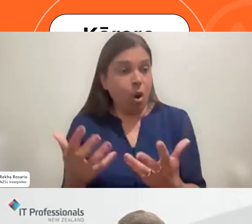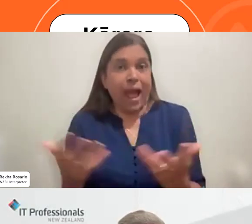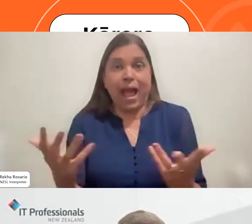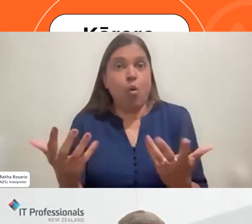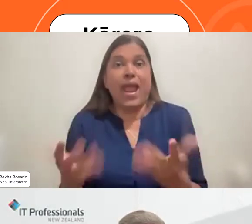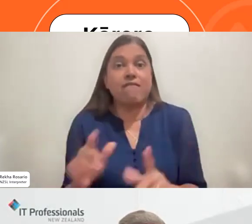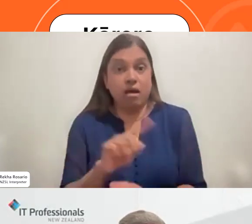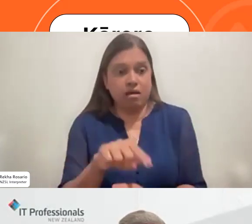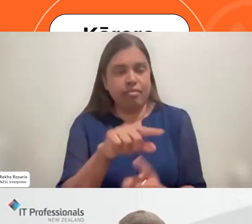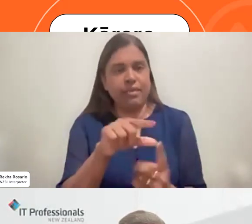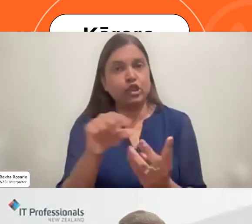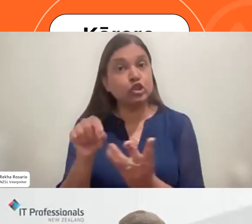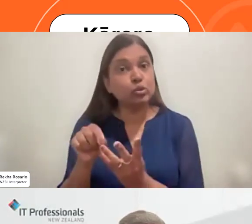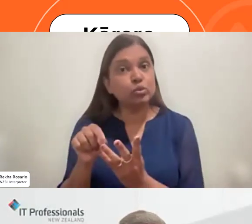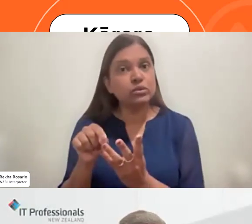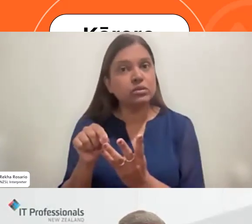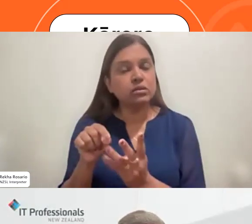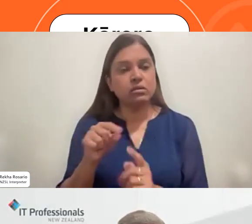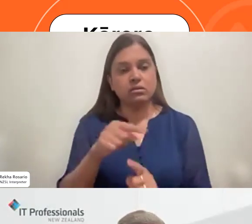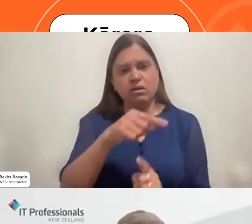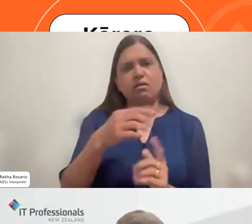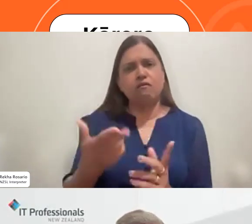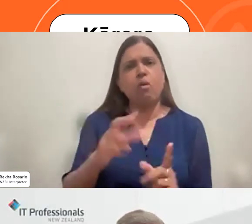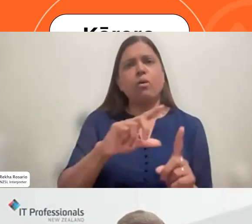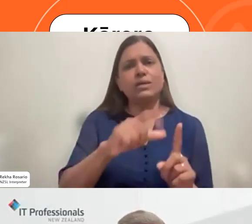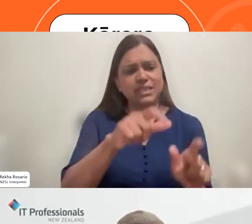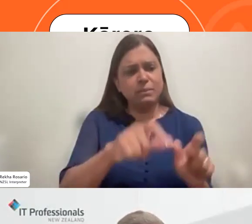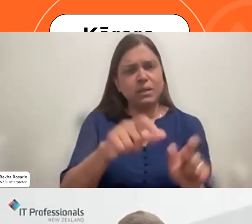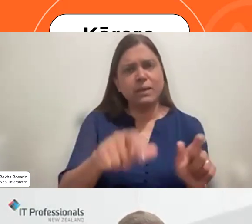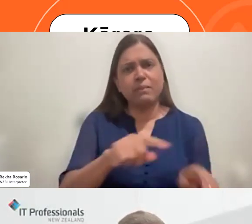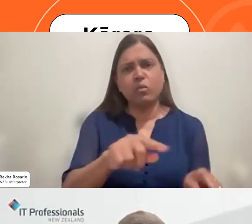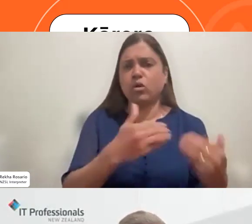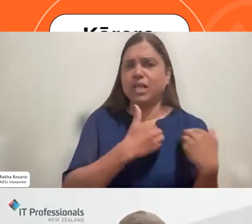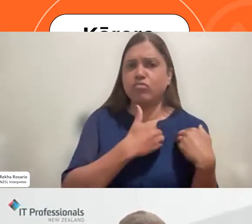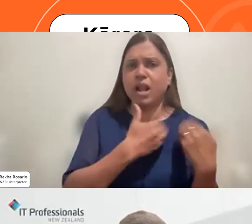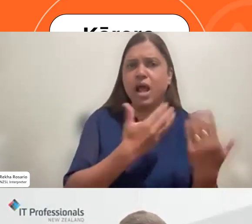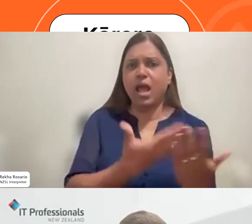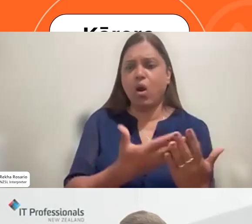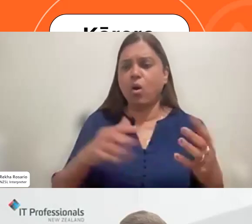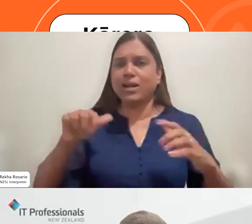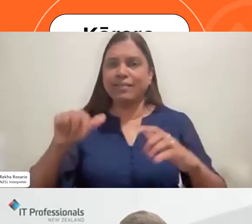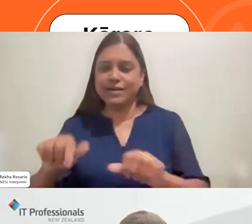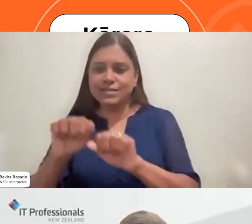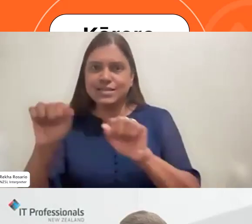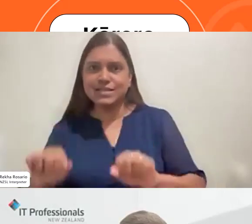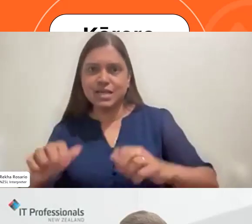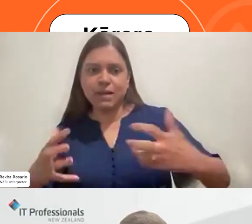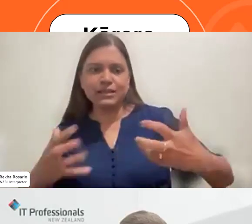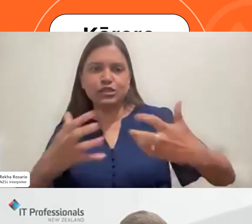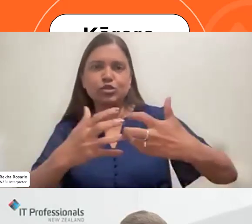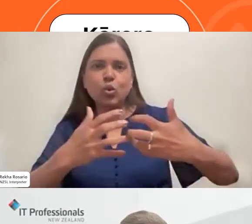assistive technologies they rely on to interact with that content and those services.